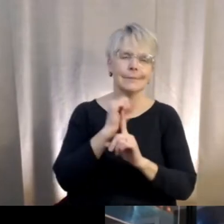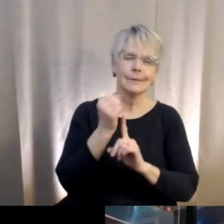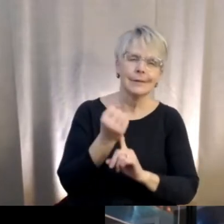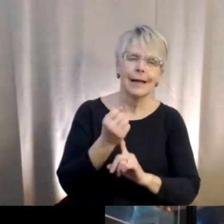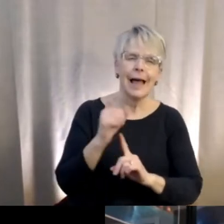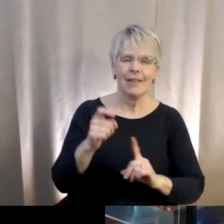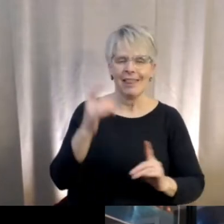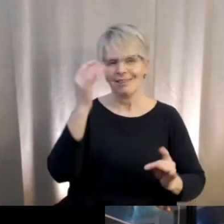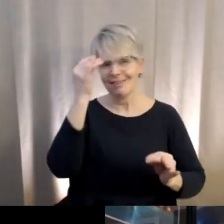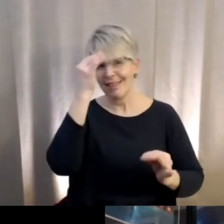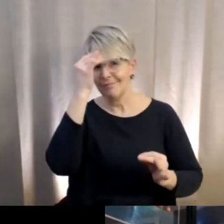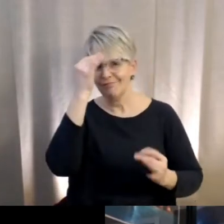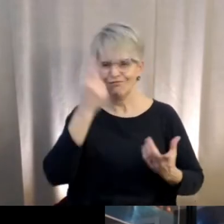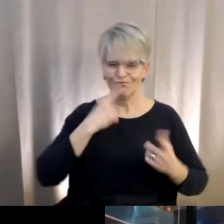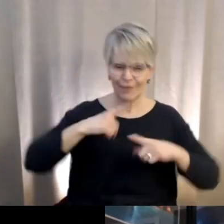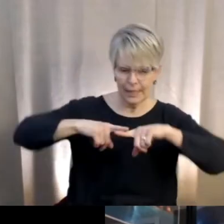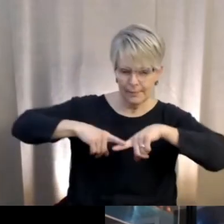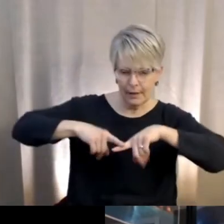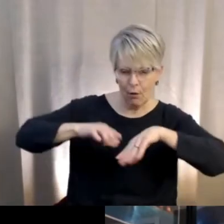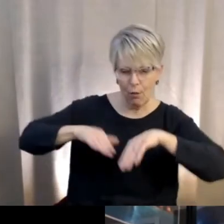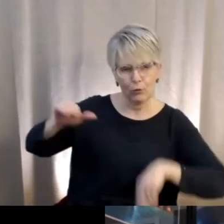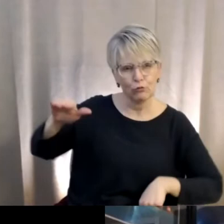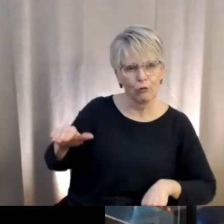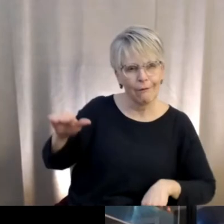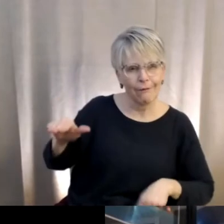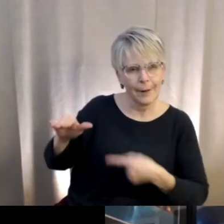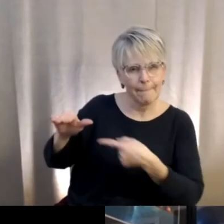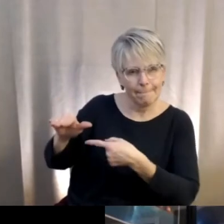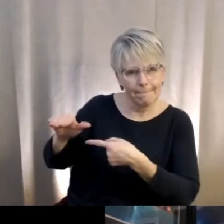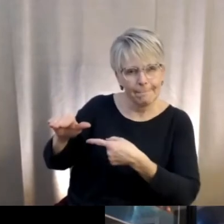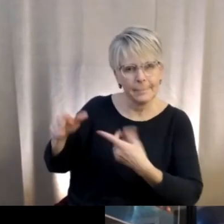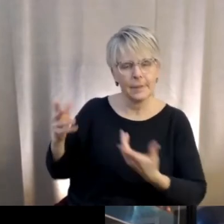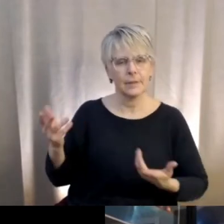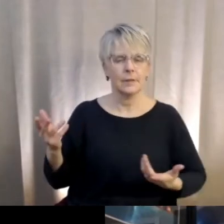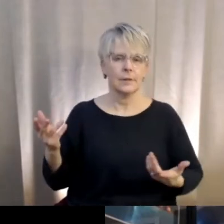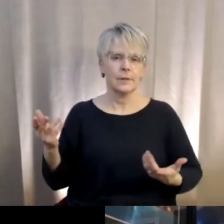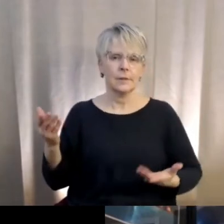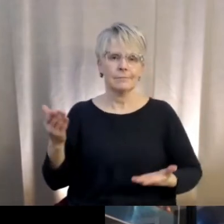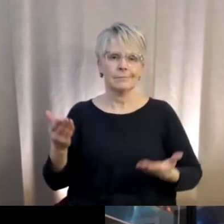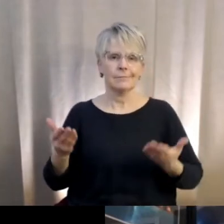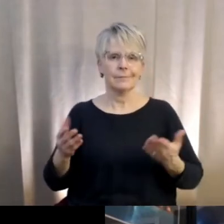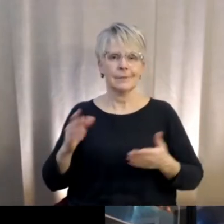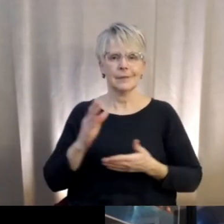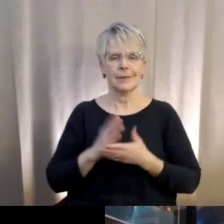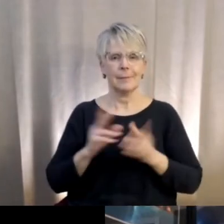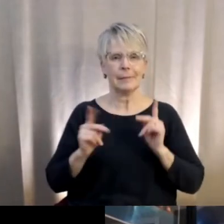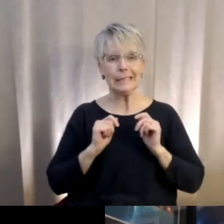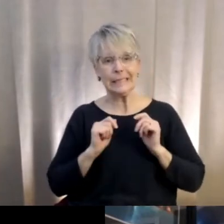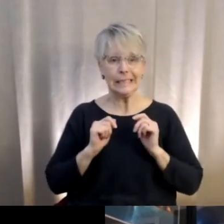depending on, you know, what is going on with the child, is like there can be hesitation to wait until the child is